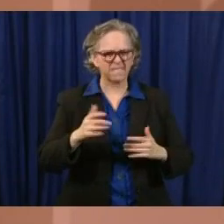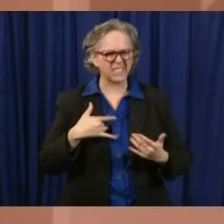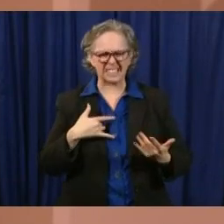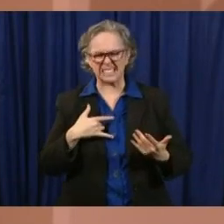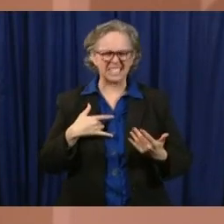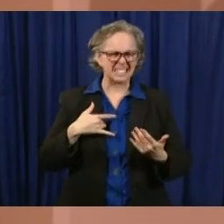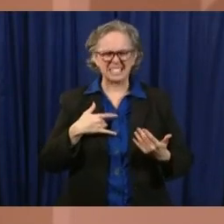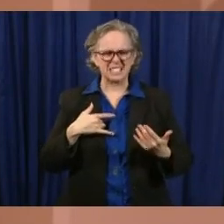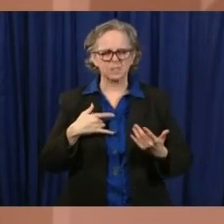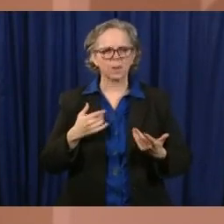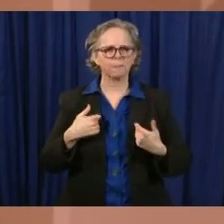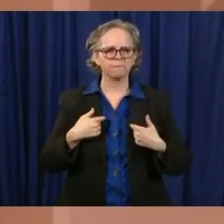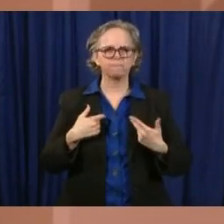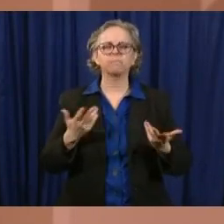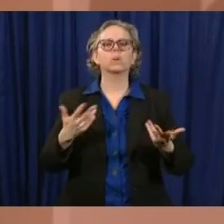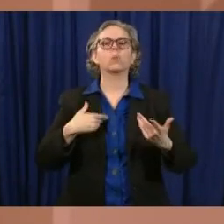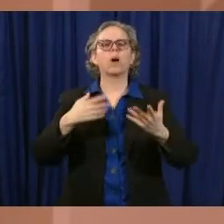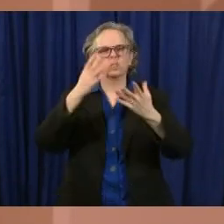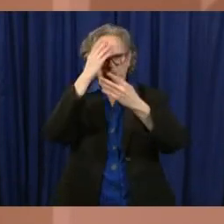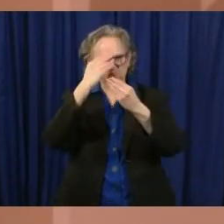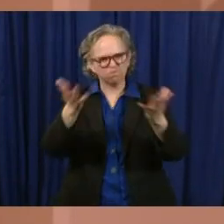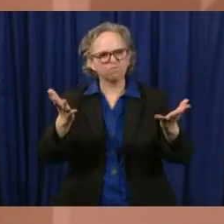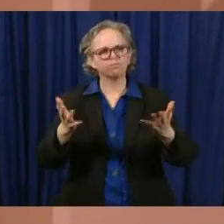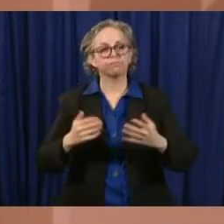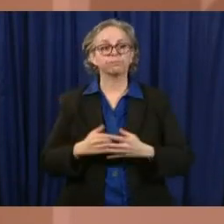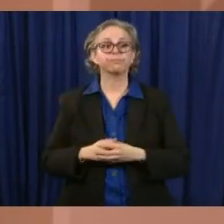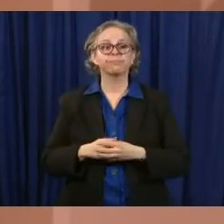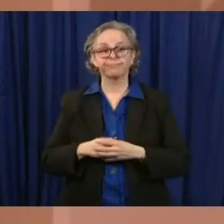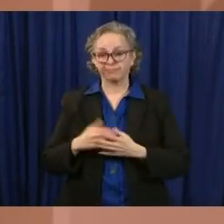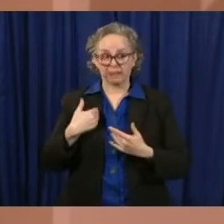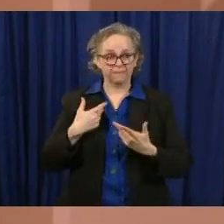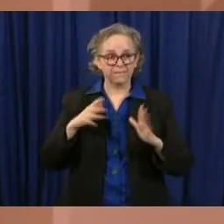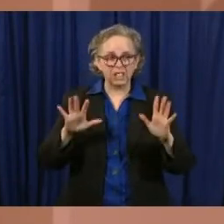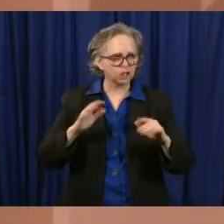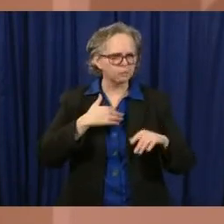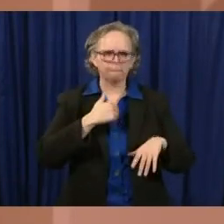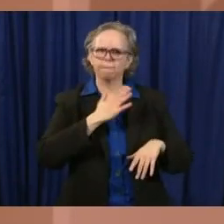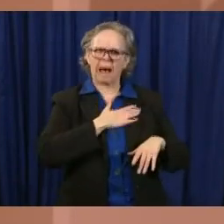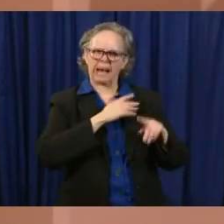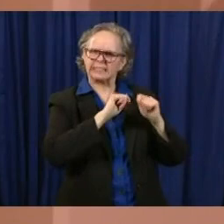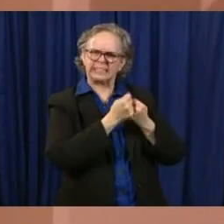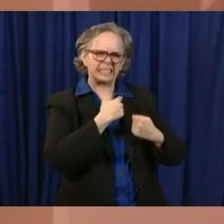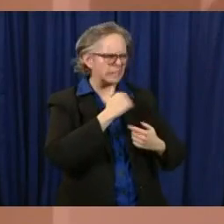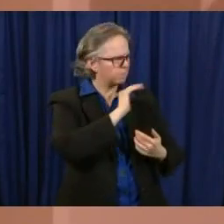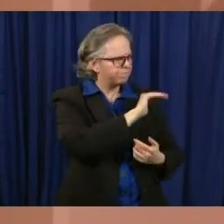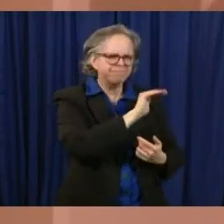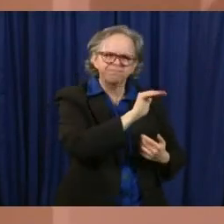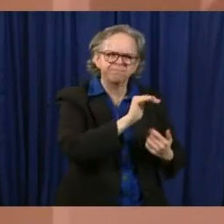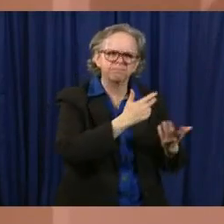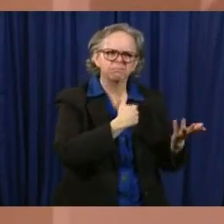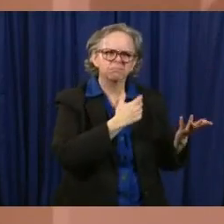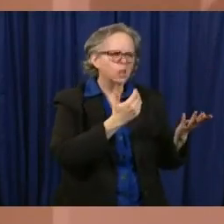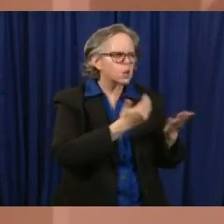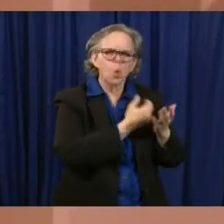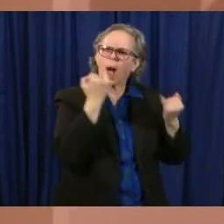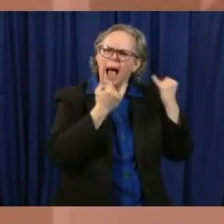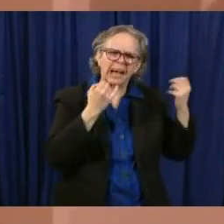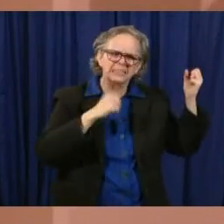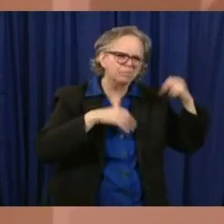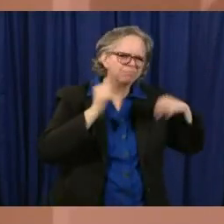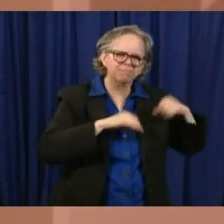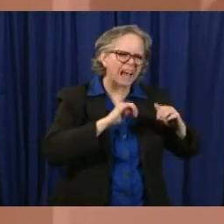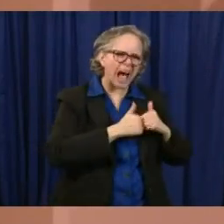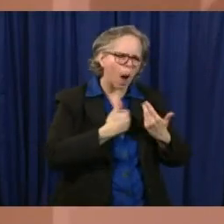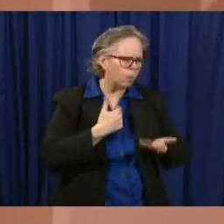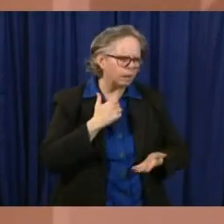looking forward. And so I challenged the team over the weekend and this morning to come back with some new ideas to figure out how we can get better at